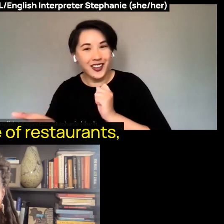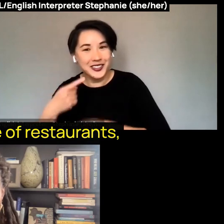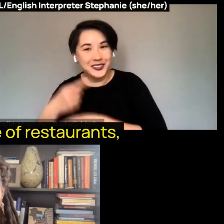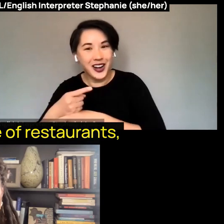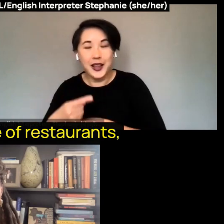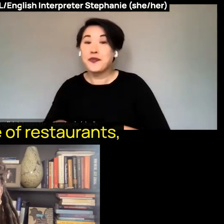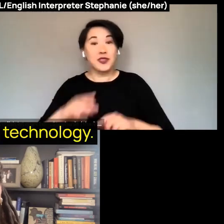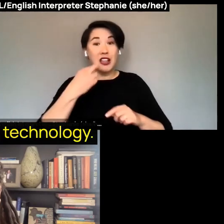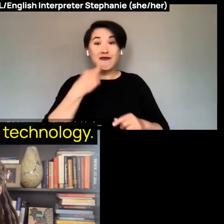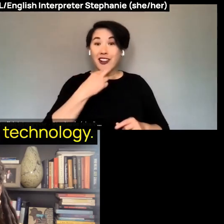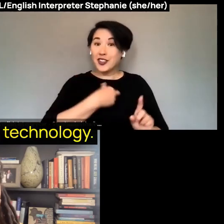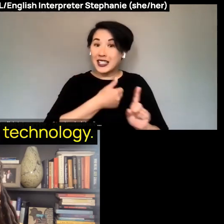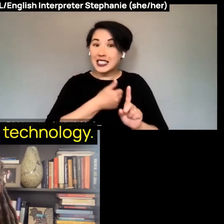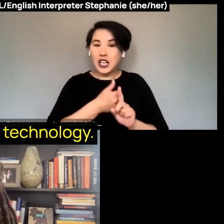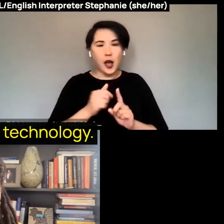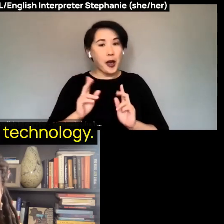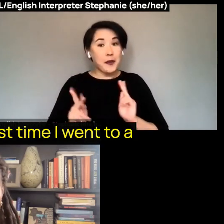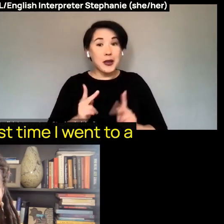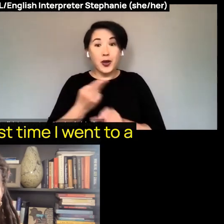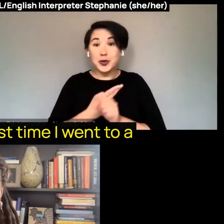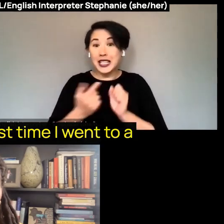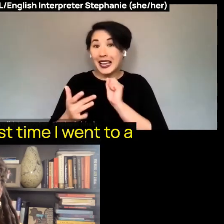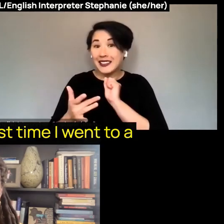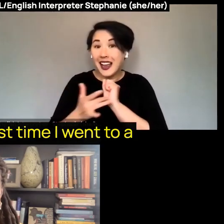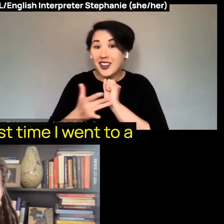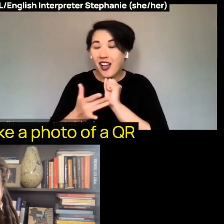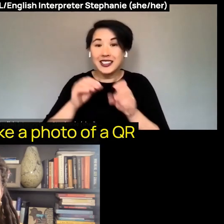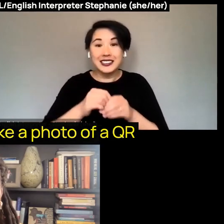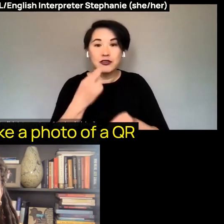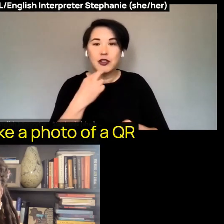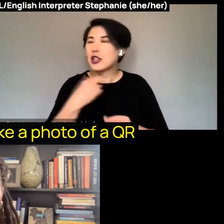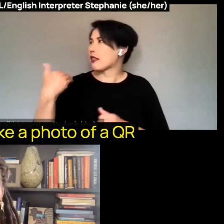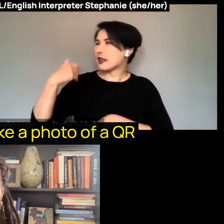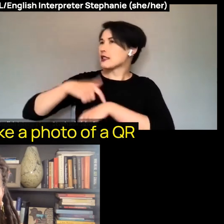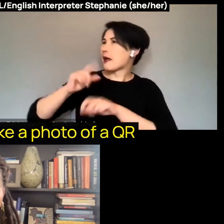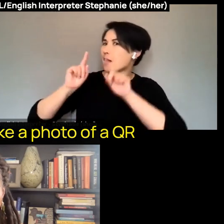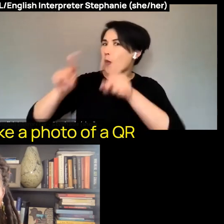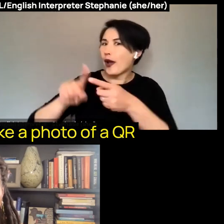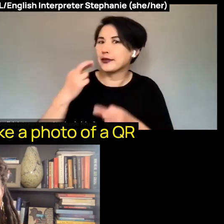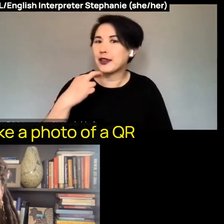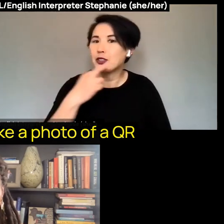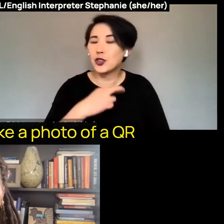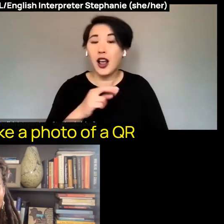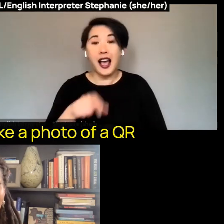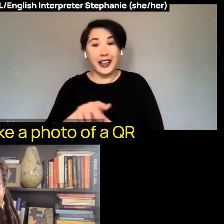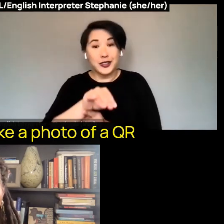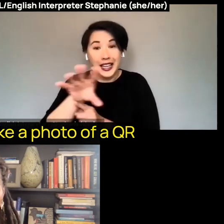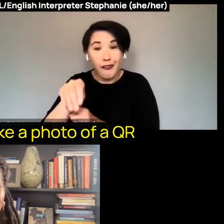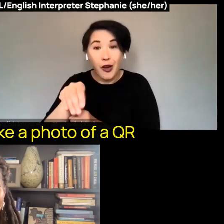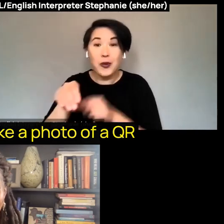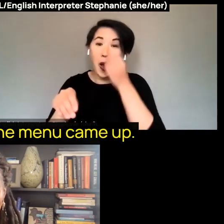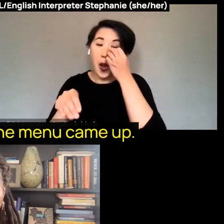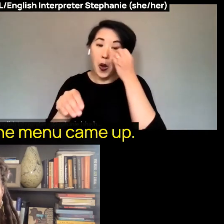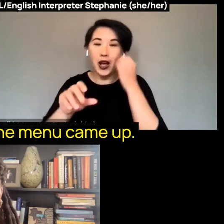inside of restaurants. People are using technology. You know, last time I went to a restaurant, I had to take a photo of